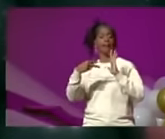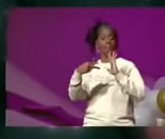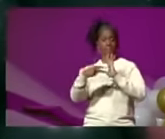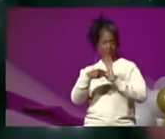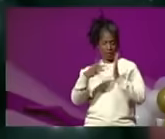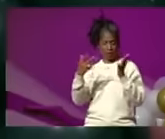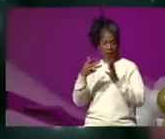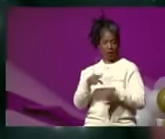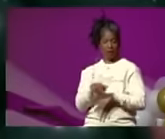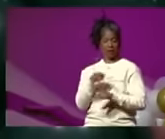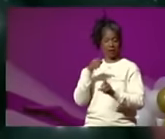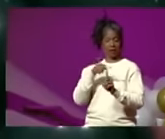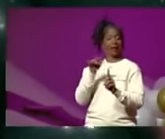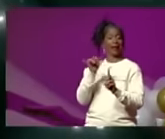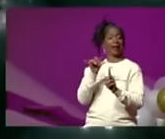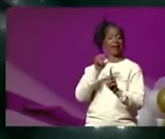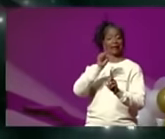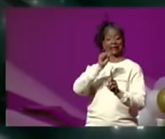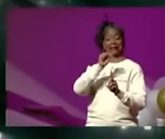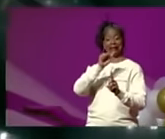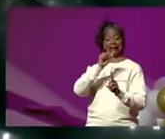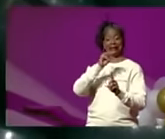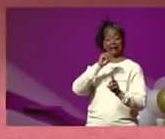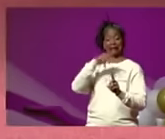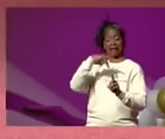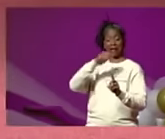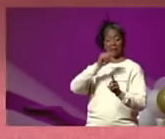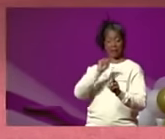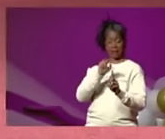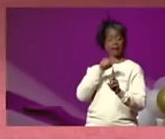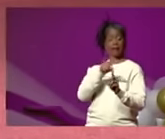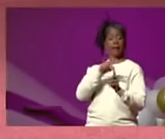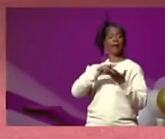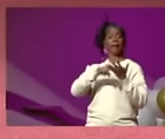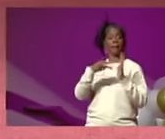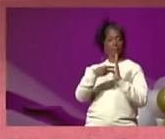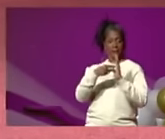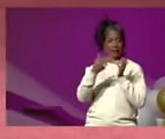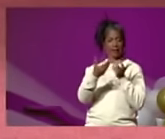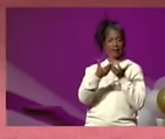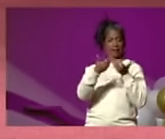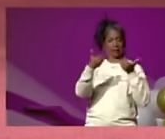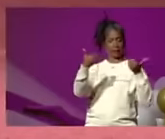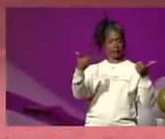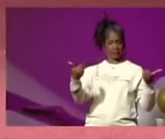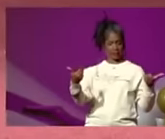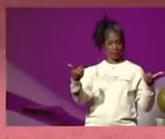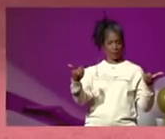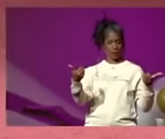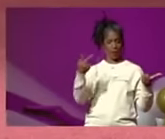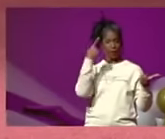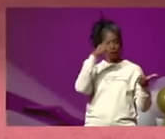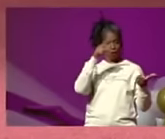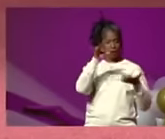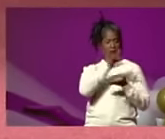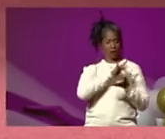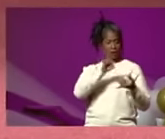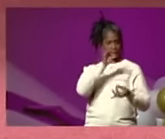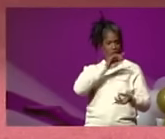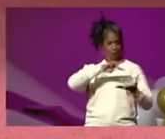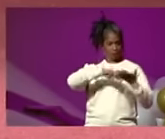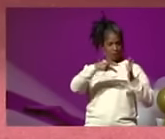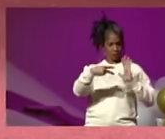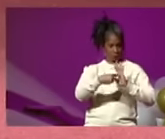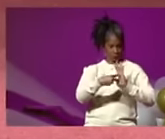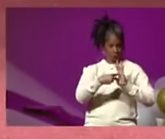set apart for a divine purpose. And of course, Jesus was set apart for a divine